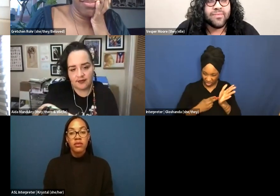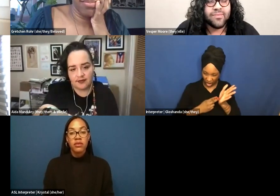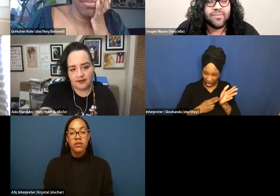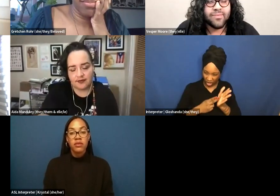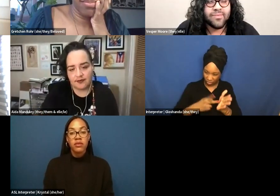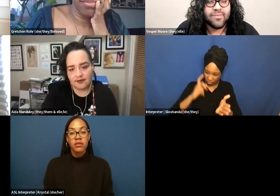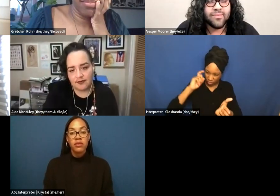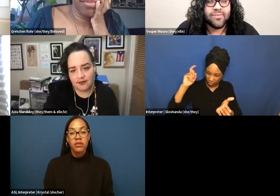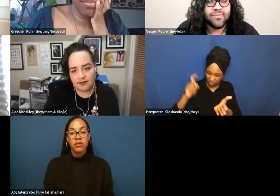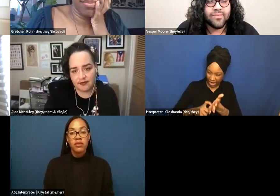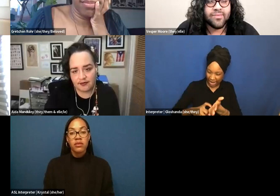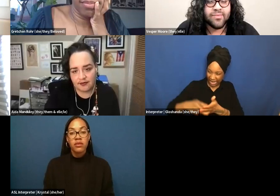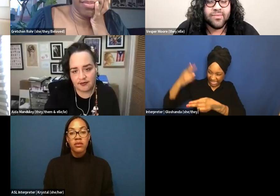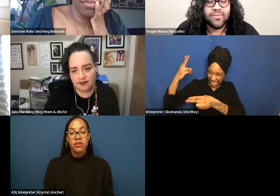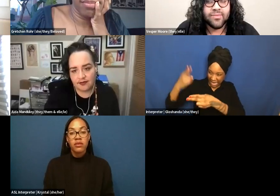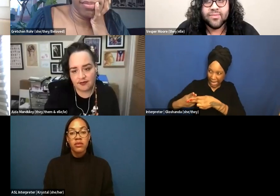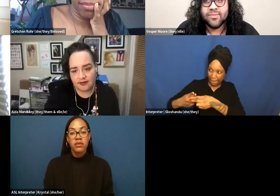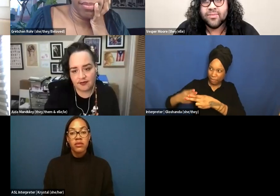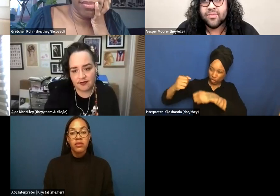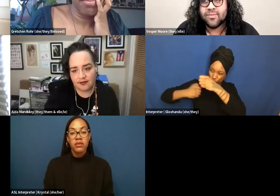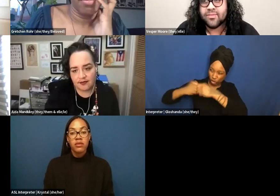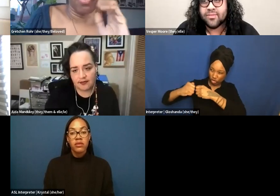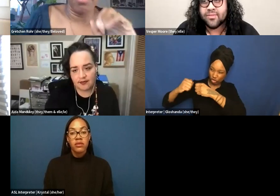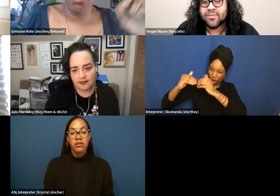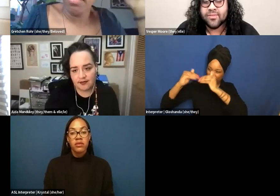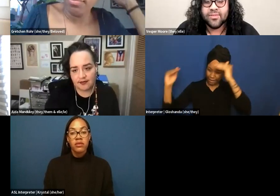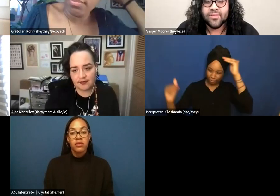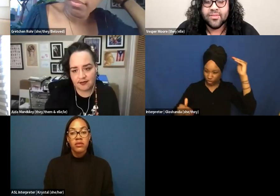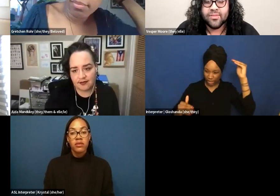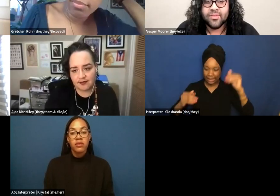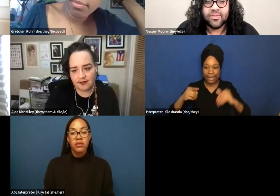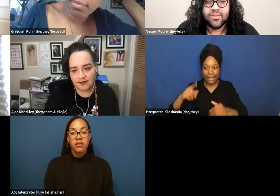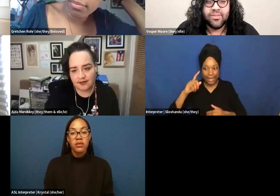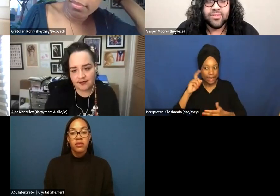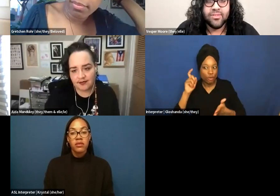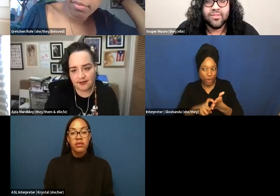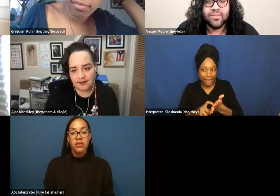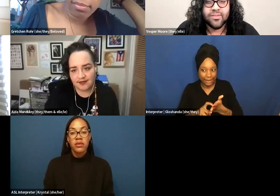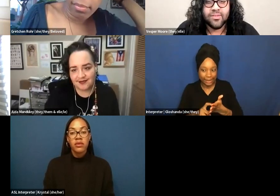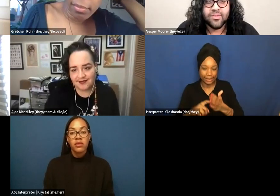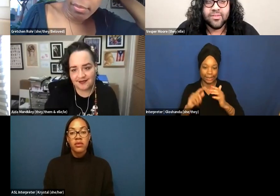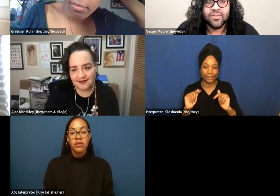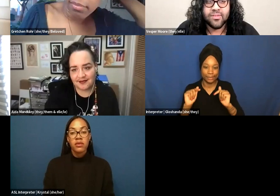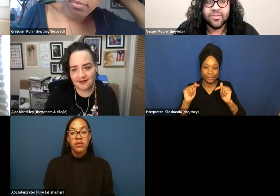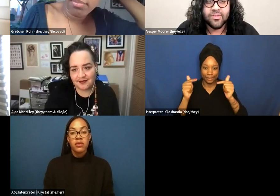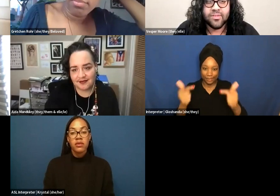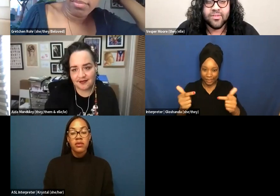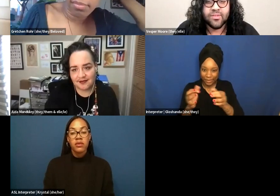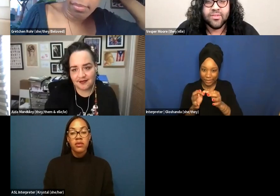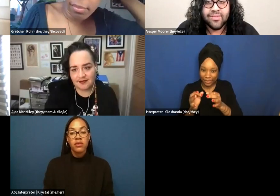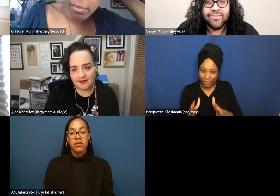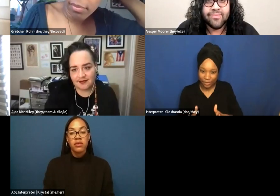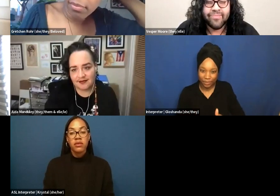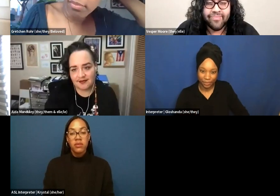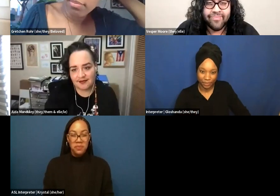the structural injustice that he was witnessing. He stopped being a psychiatrist. He took up